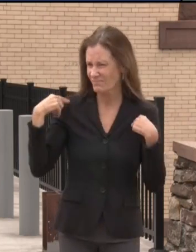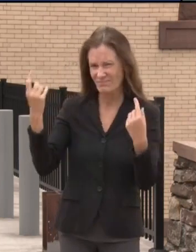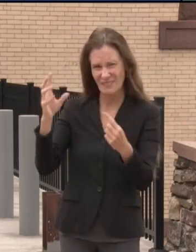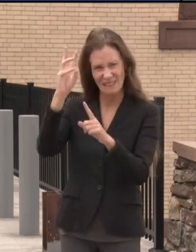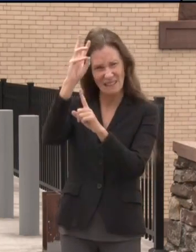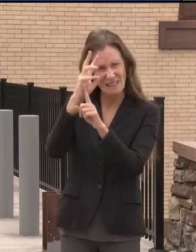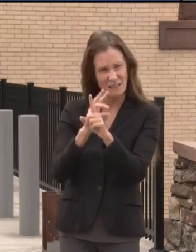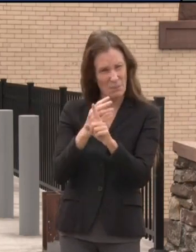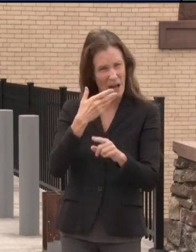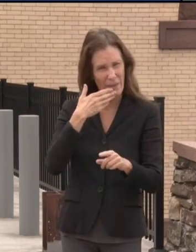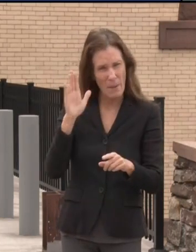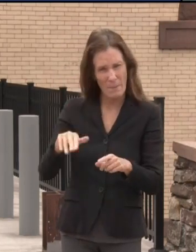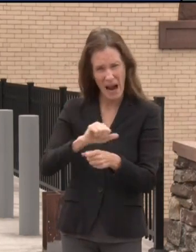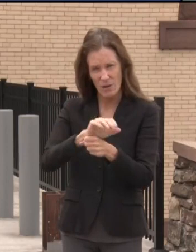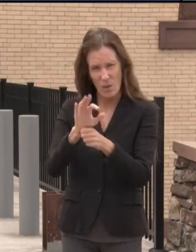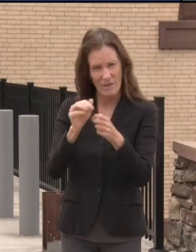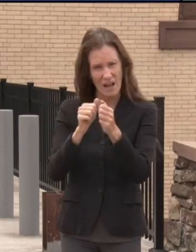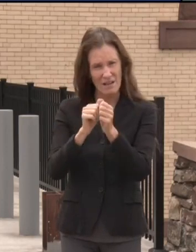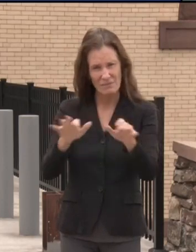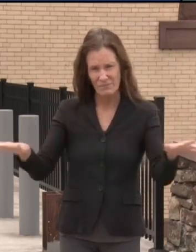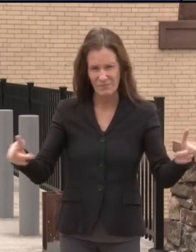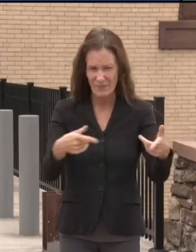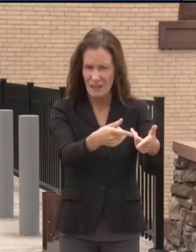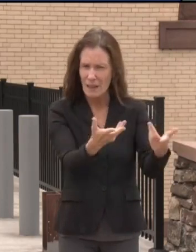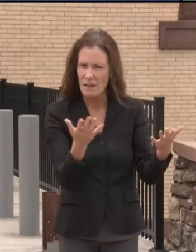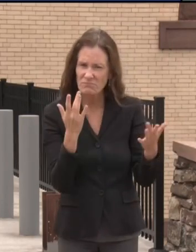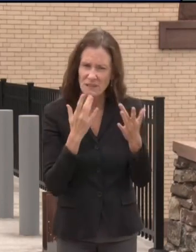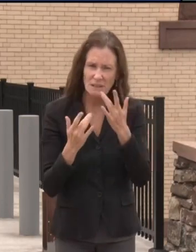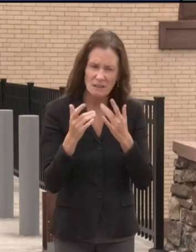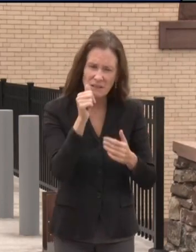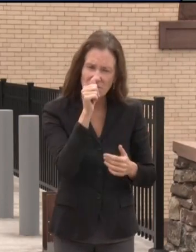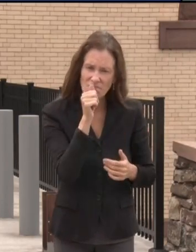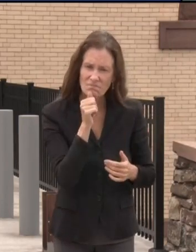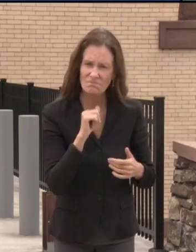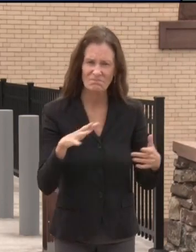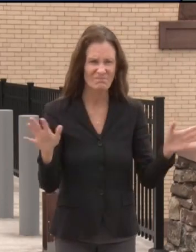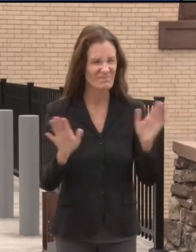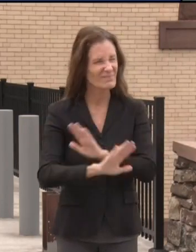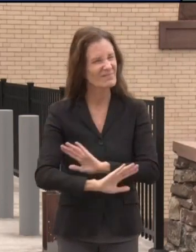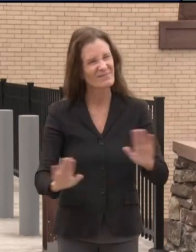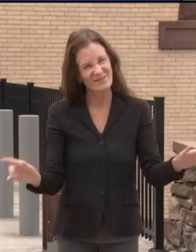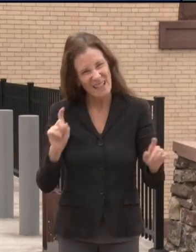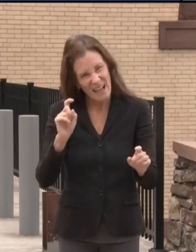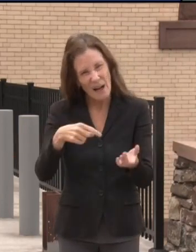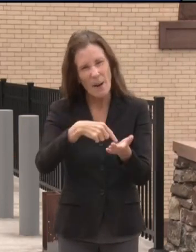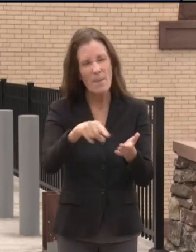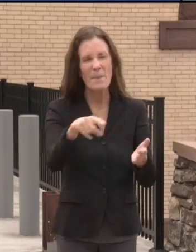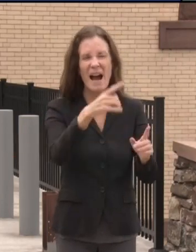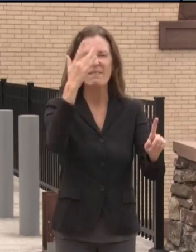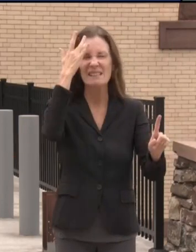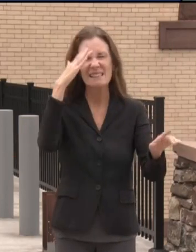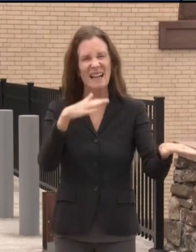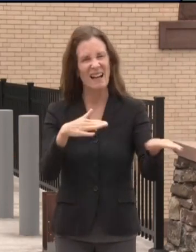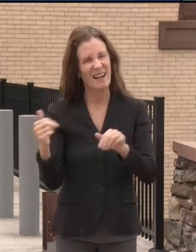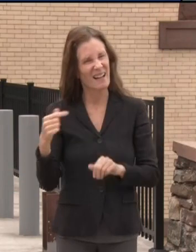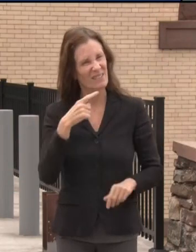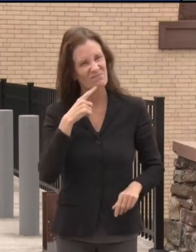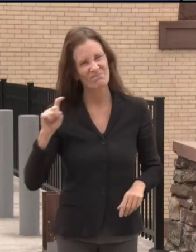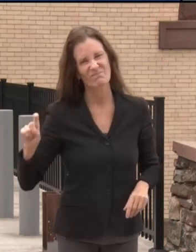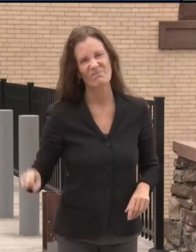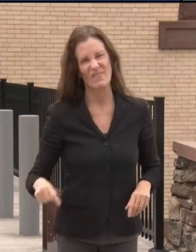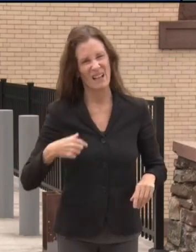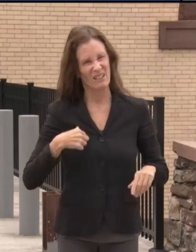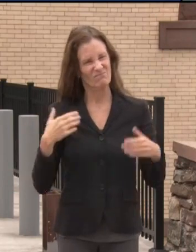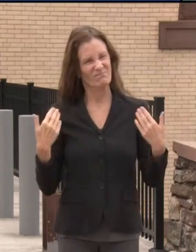of the value of paid family medical leave, I don't know what will. We've spent these months putting Band-Aids on bullet holes to help families and